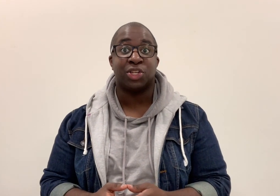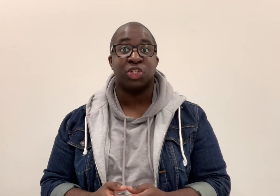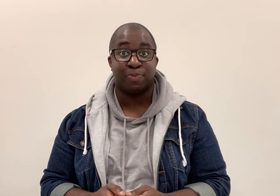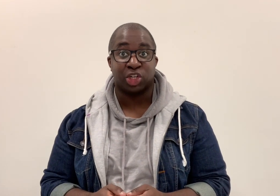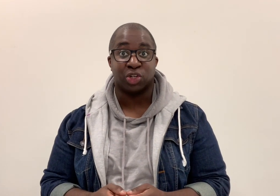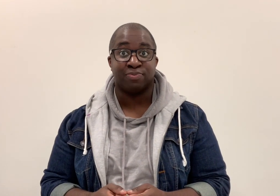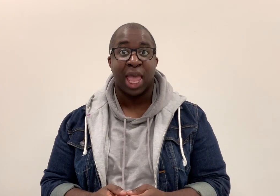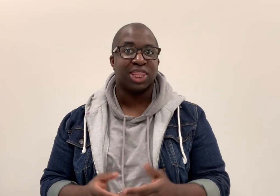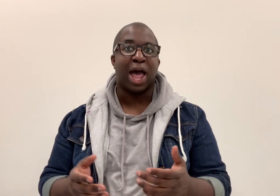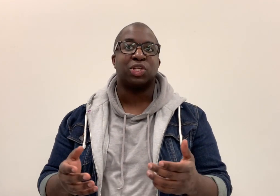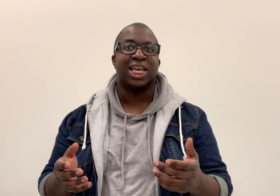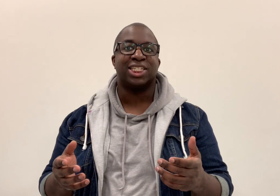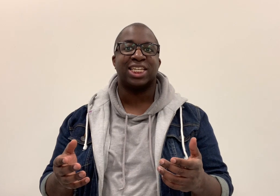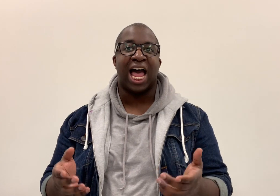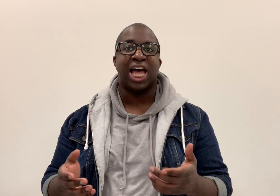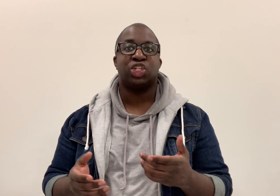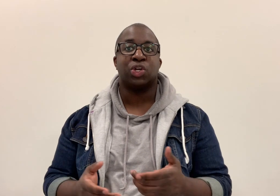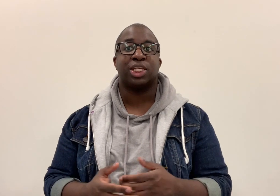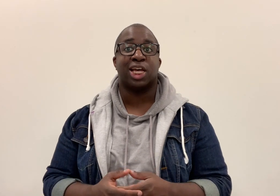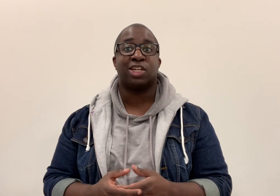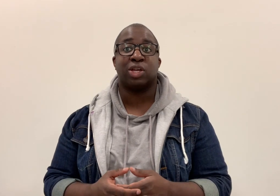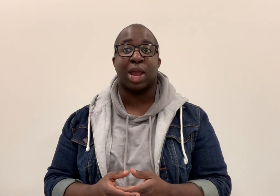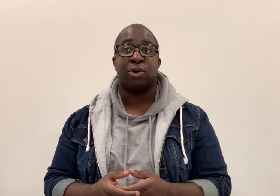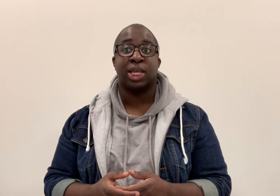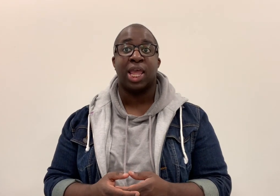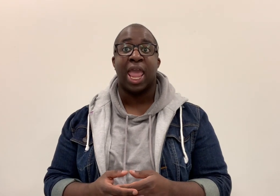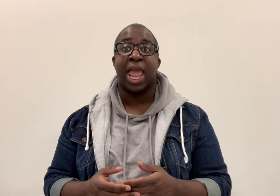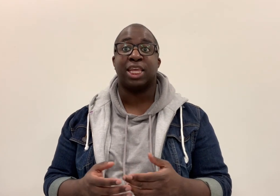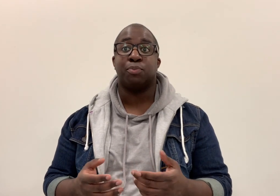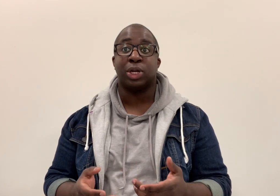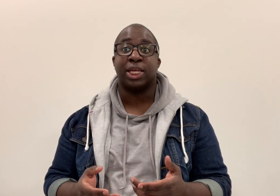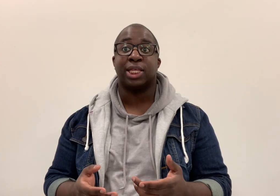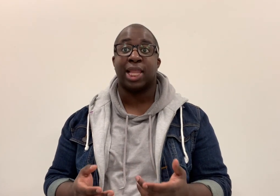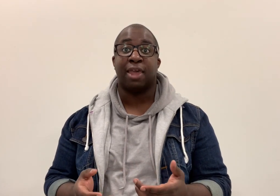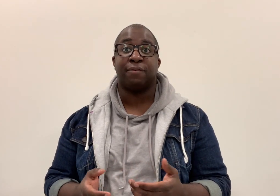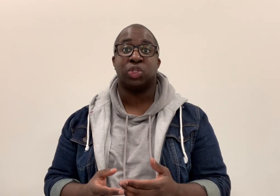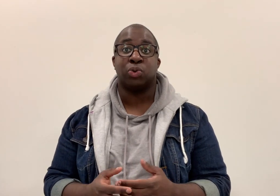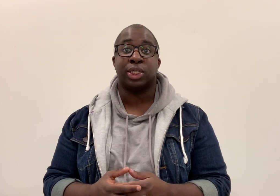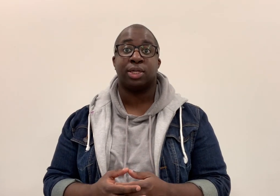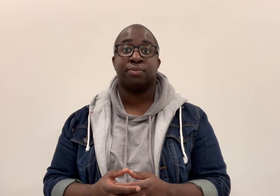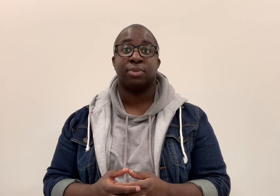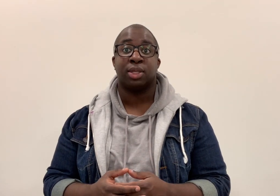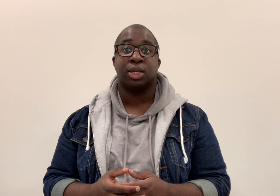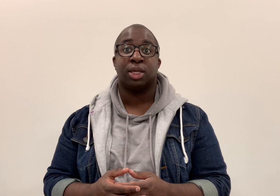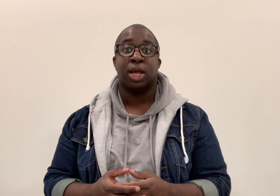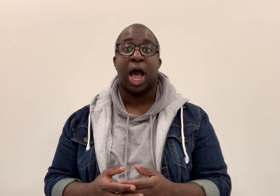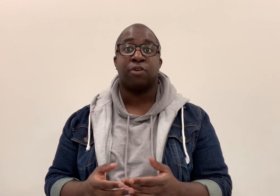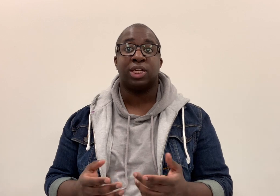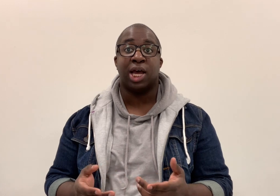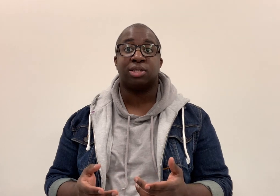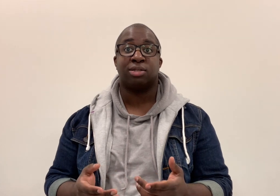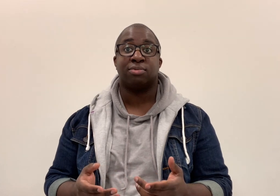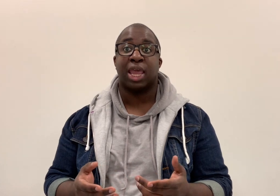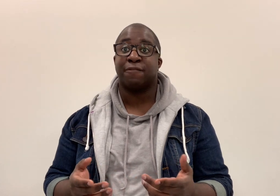made us special. The Bible says God took the dust of the ground and he breathed life into it.